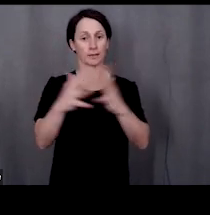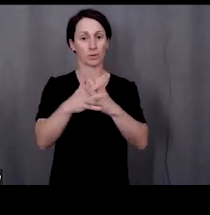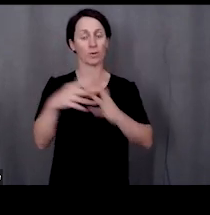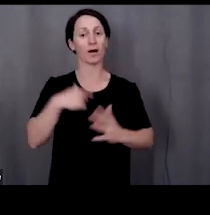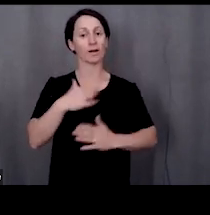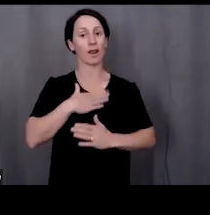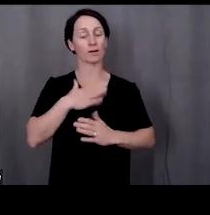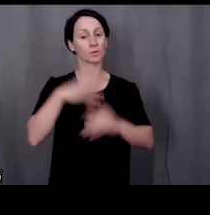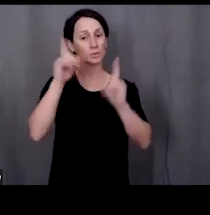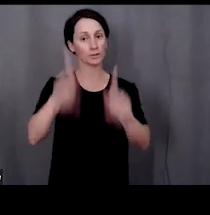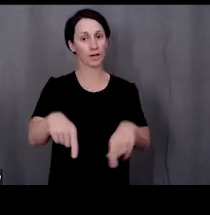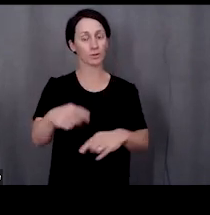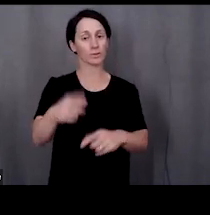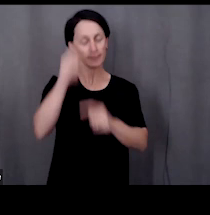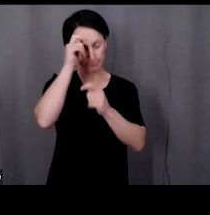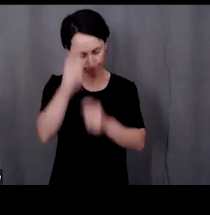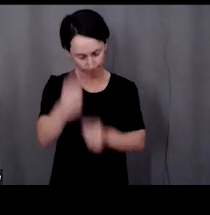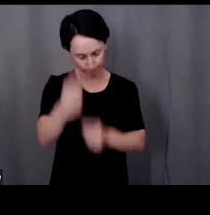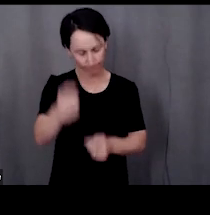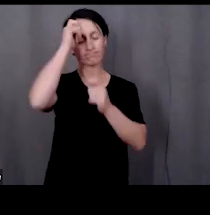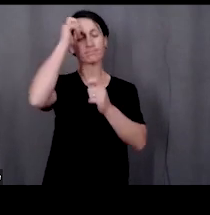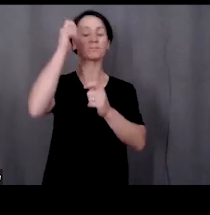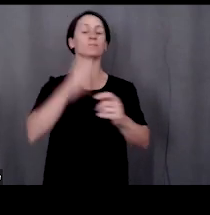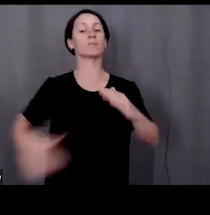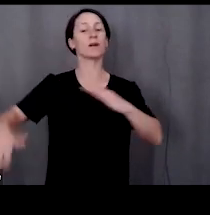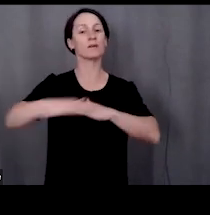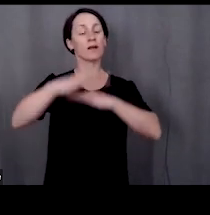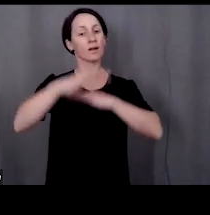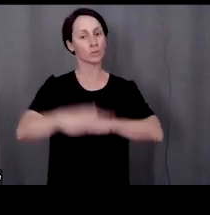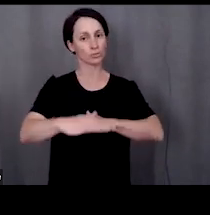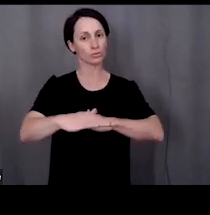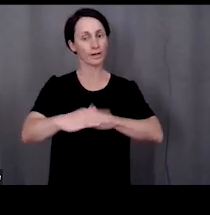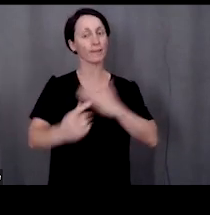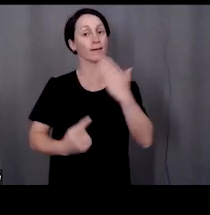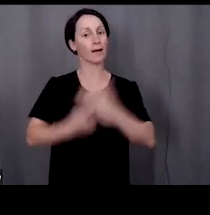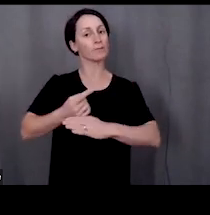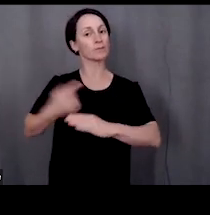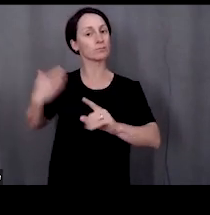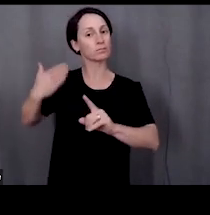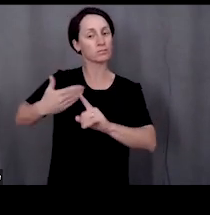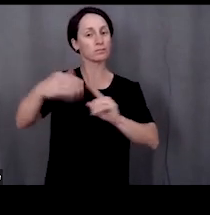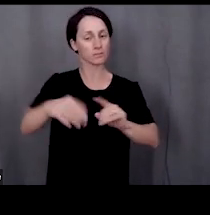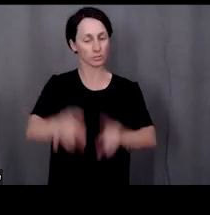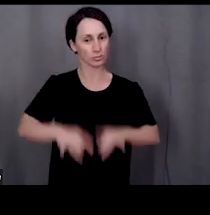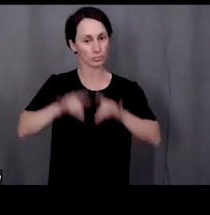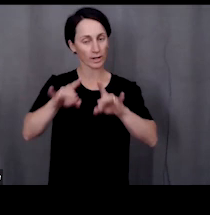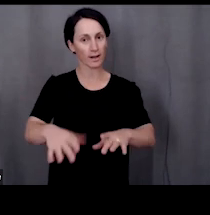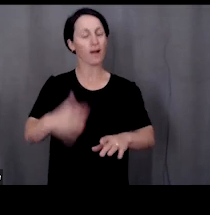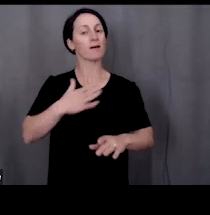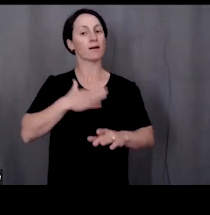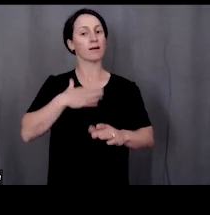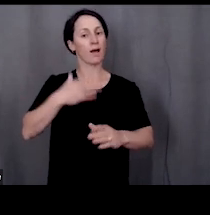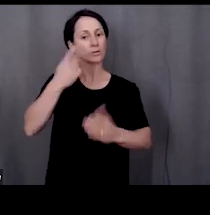the acknowledgement of country that's customary in Australia. I'd like to acknowledge the Cammeraygal people who are the traditional